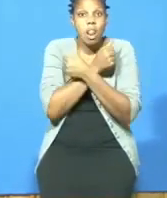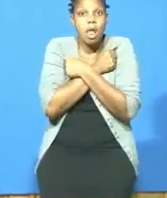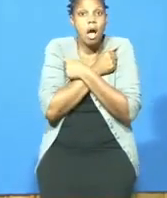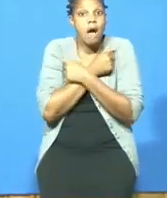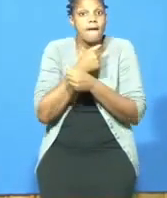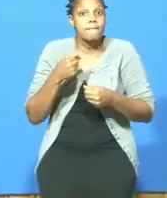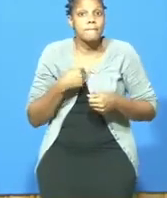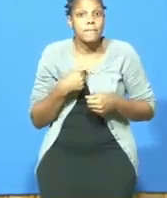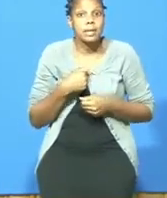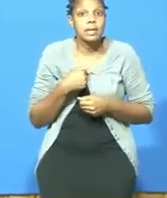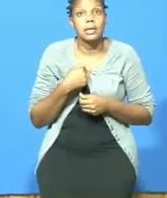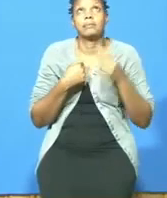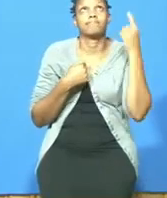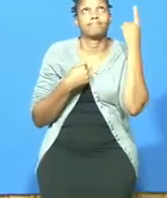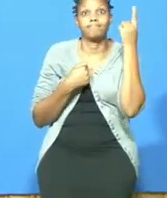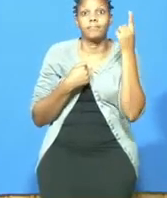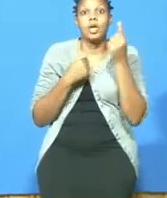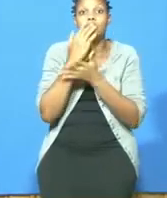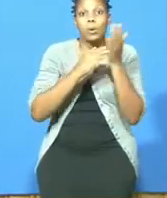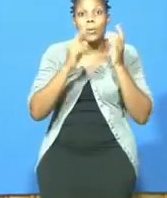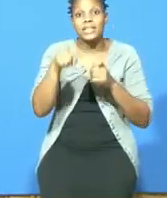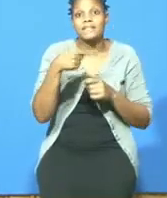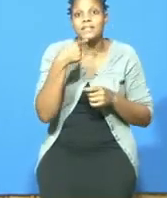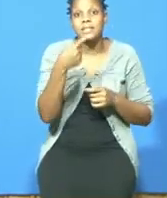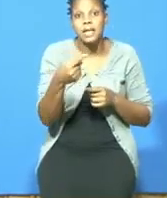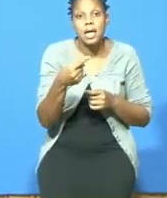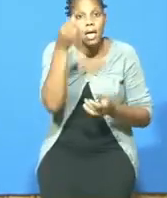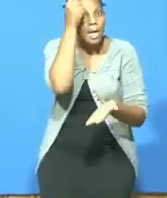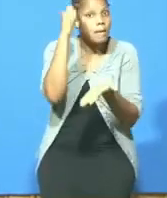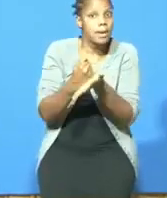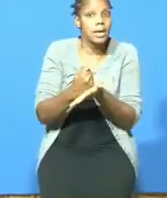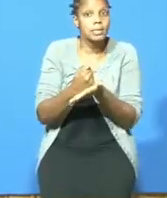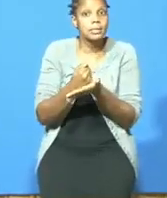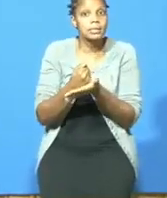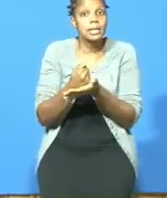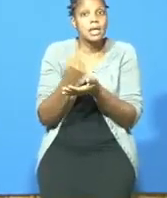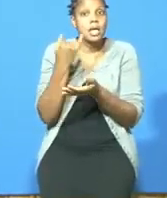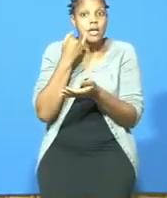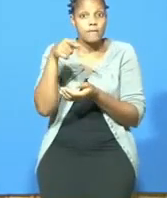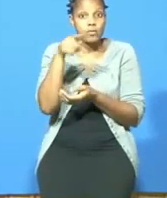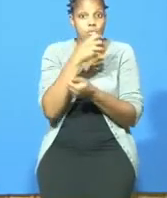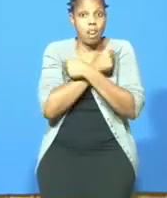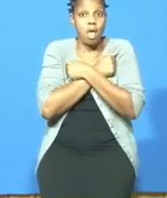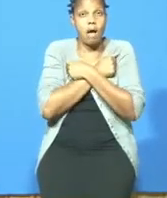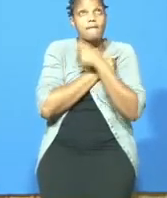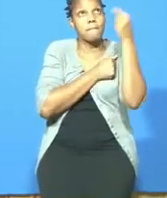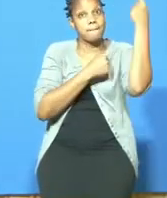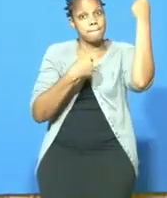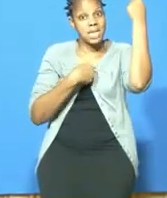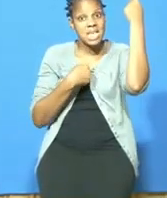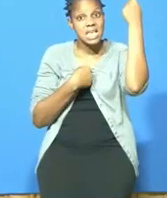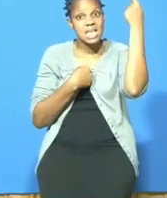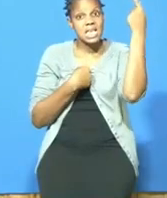somebody need to say amen. Keep my commandments.